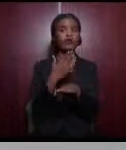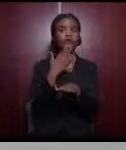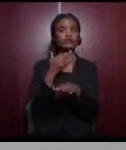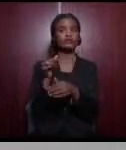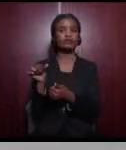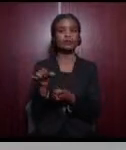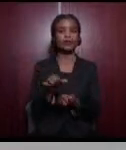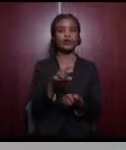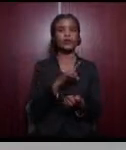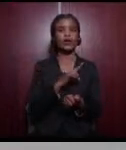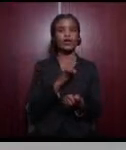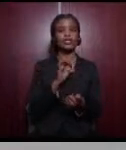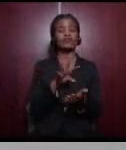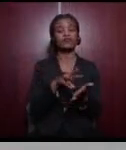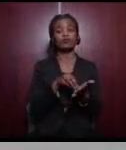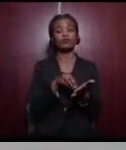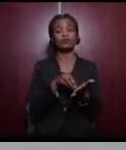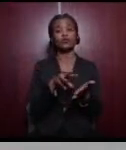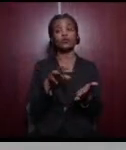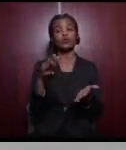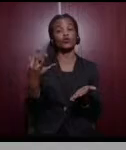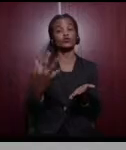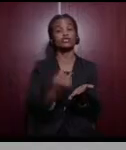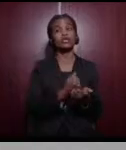di sebetsi, and then